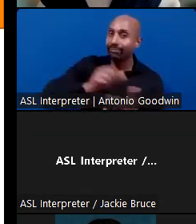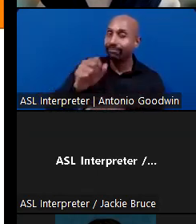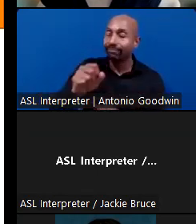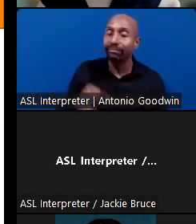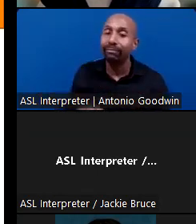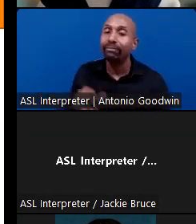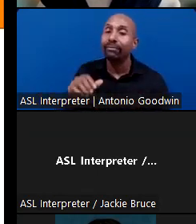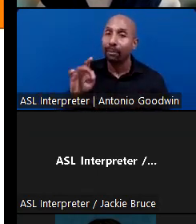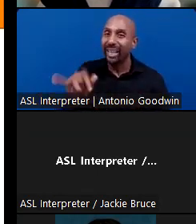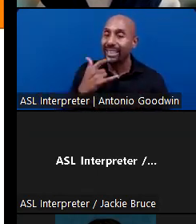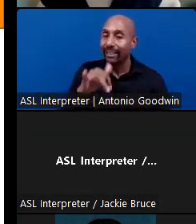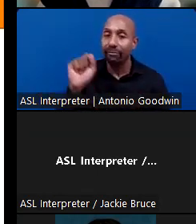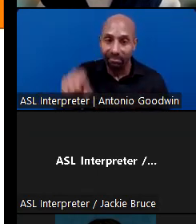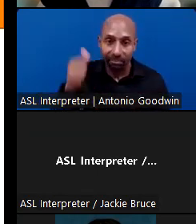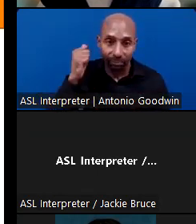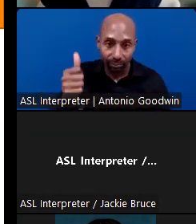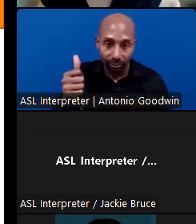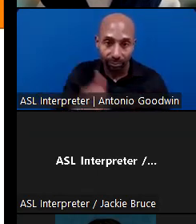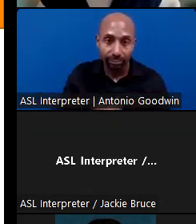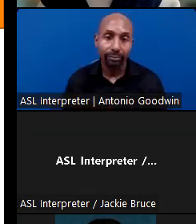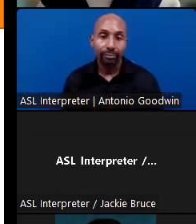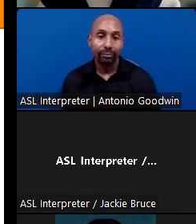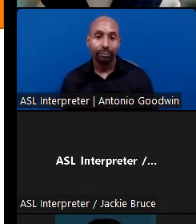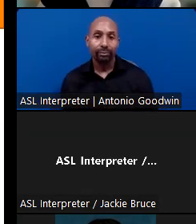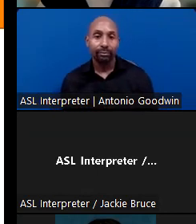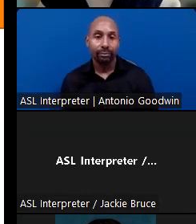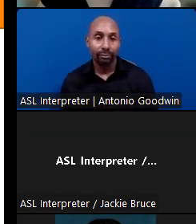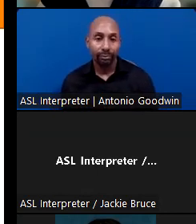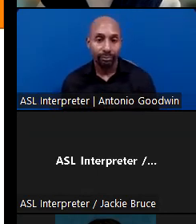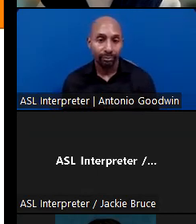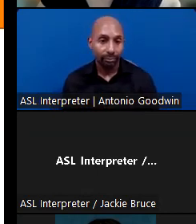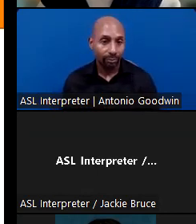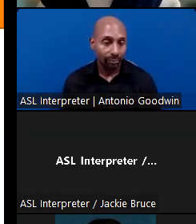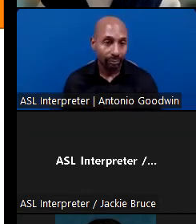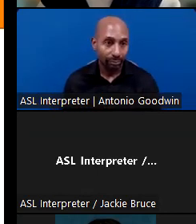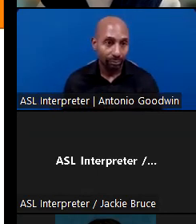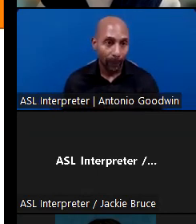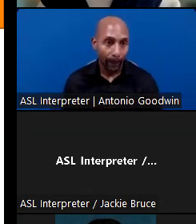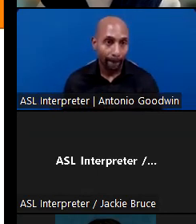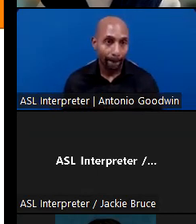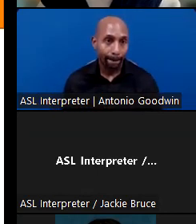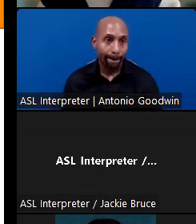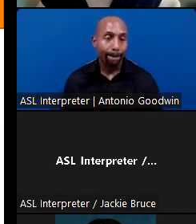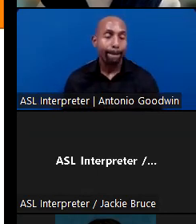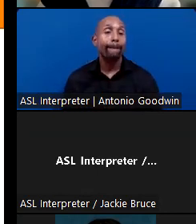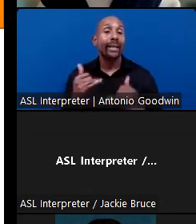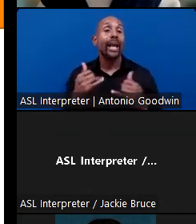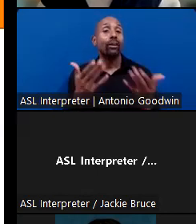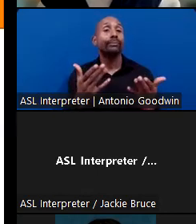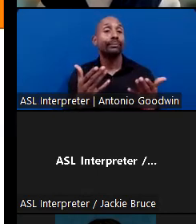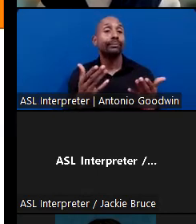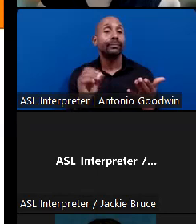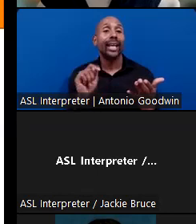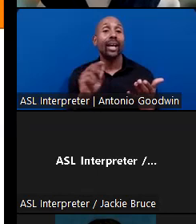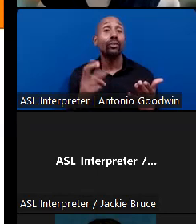toolkit includes videos, flyers, social media graphics, and many other resources, and they're really